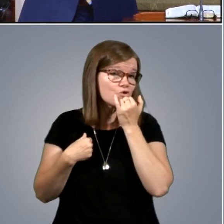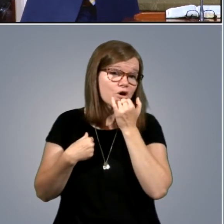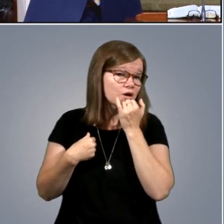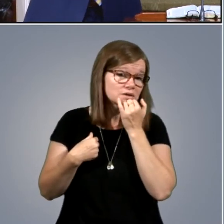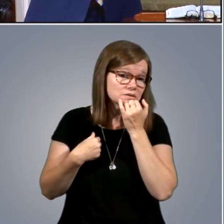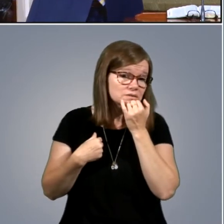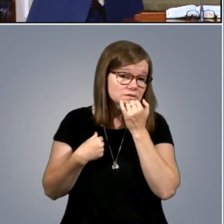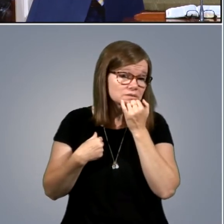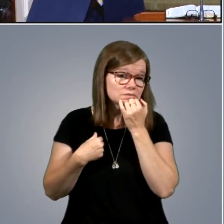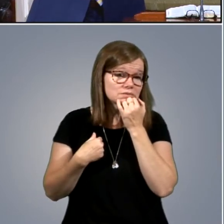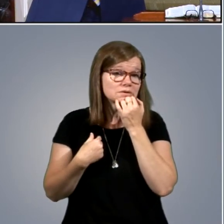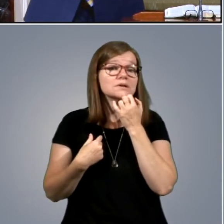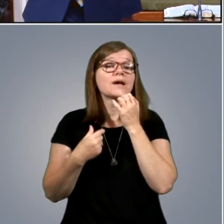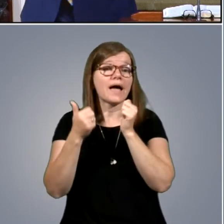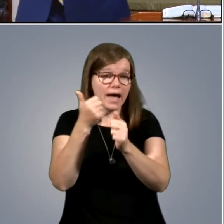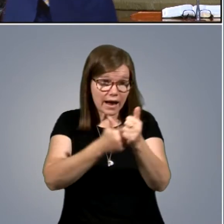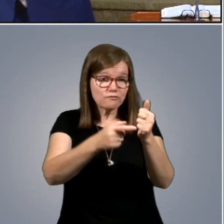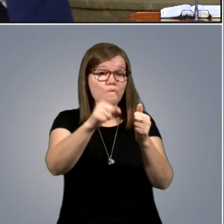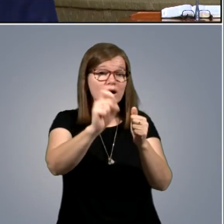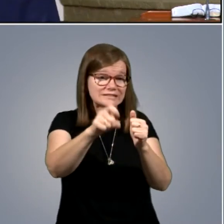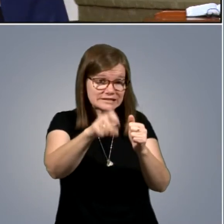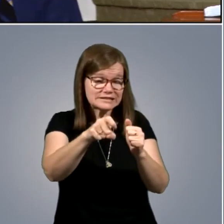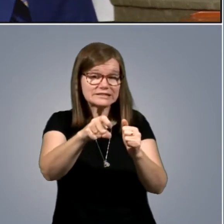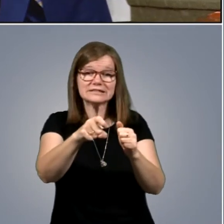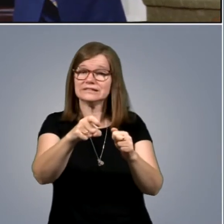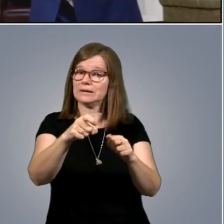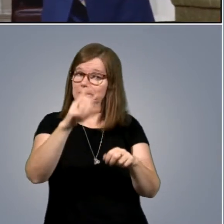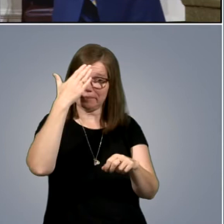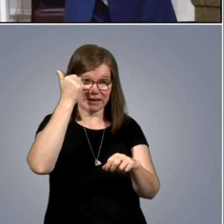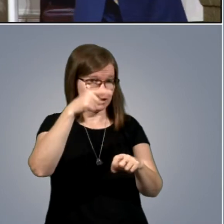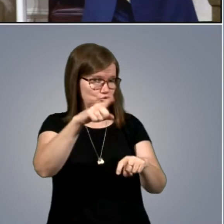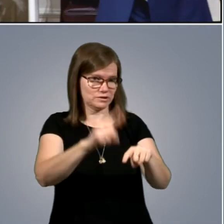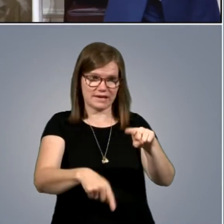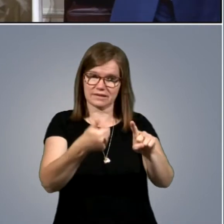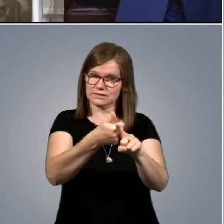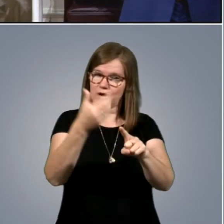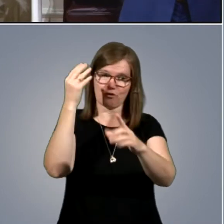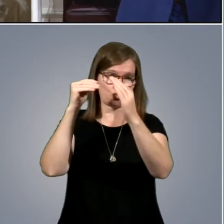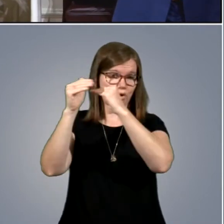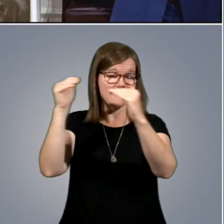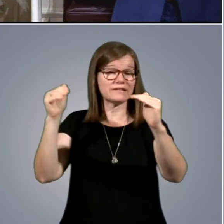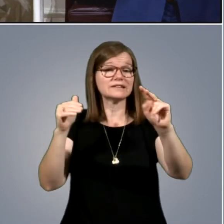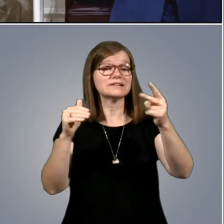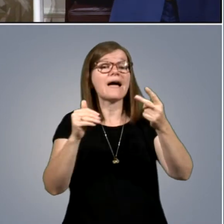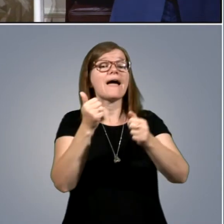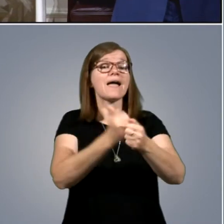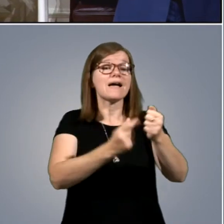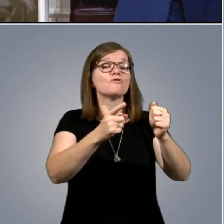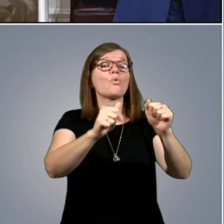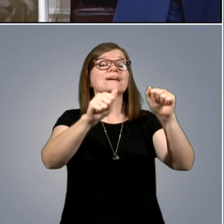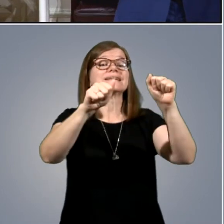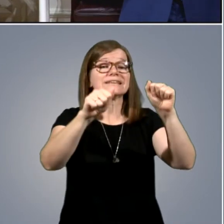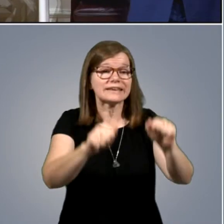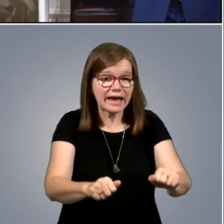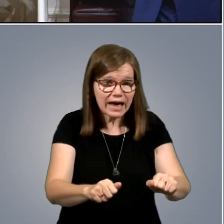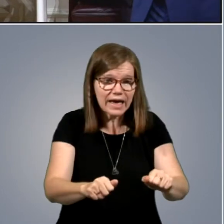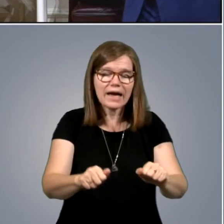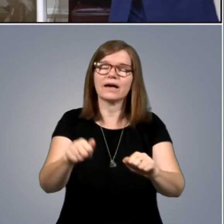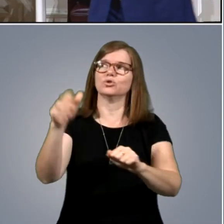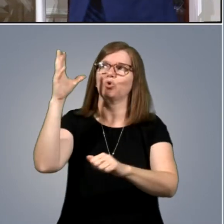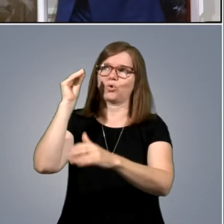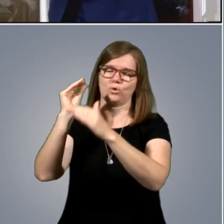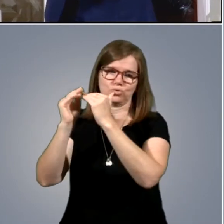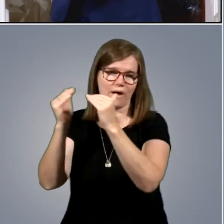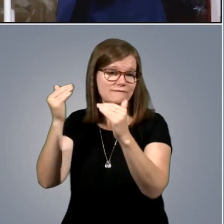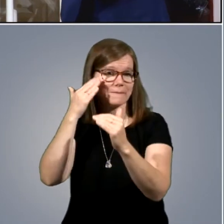Everyone needs to be justified because you can't go to heaven without it. Number two, everyone can be justified because no matter